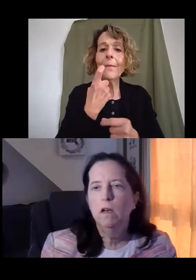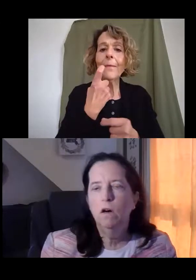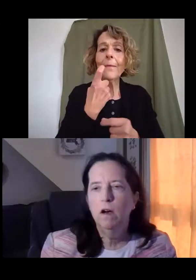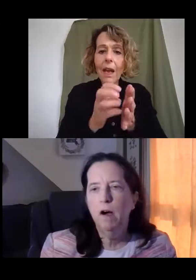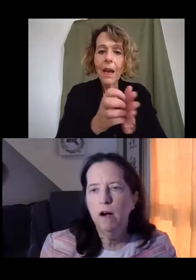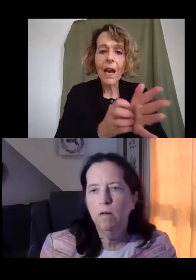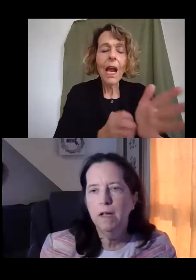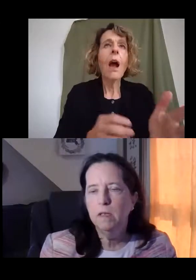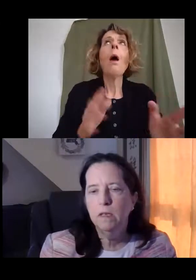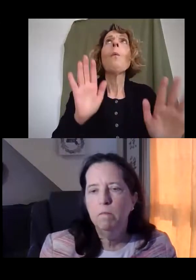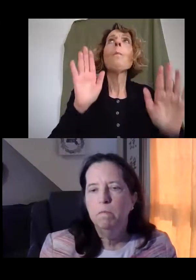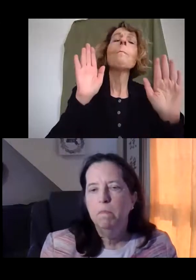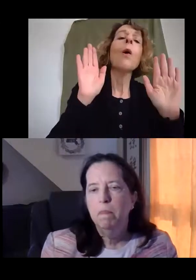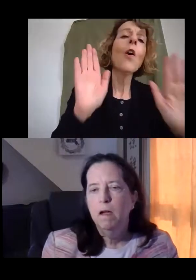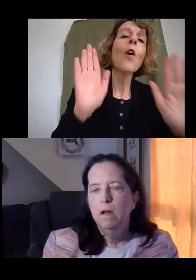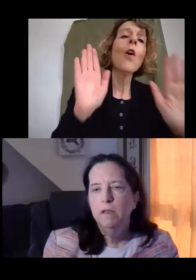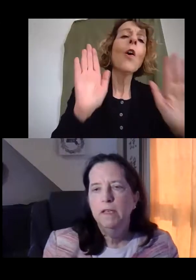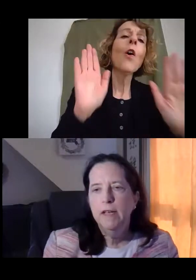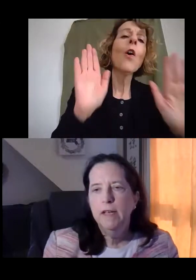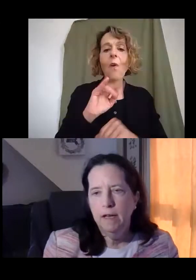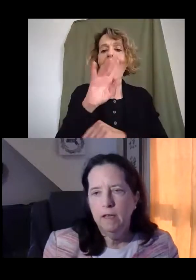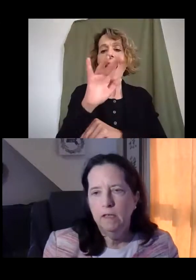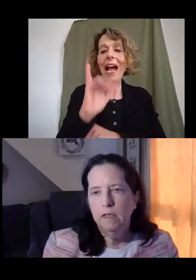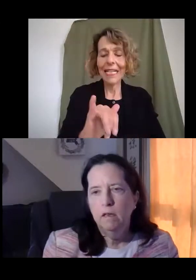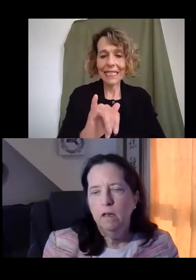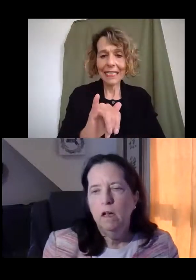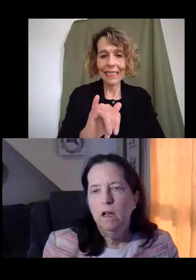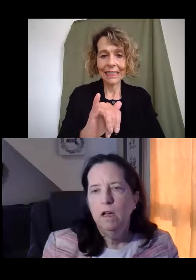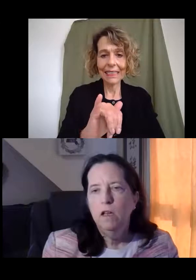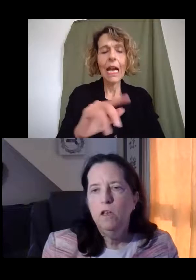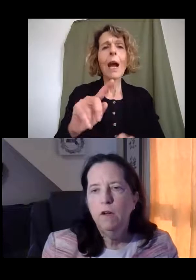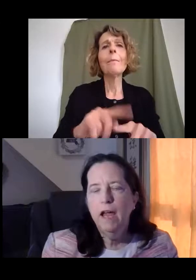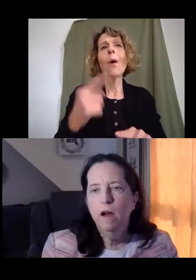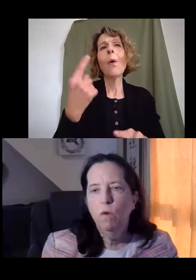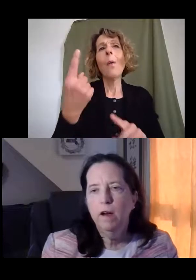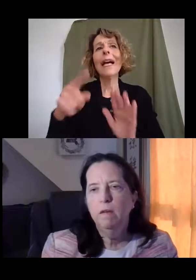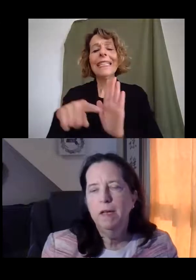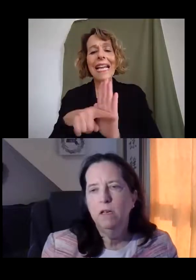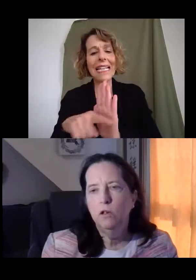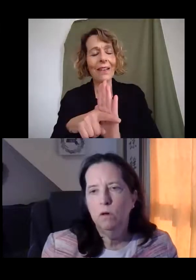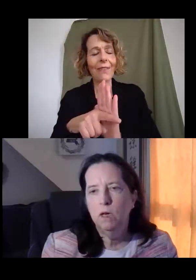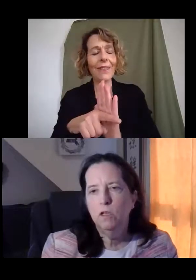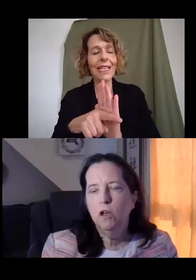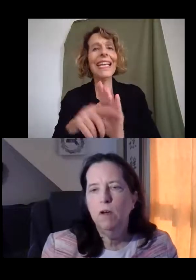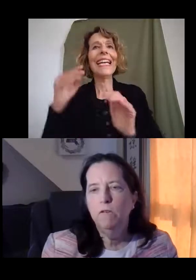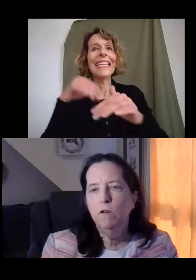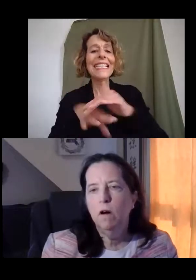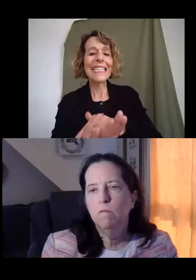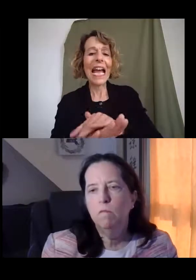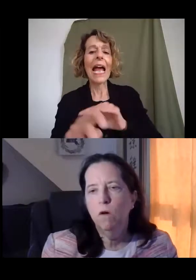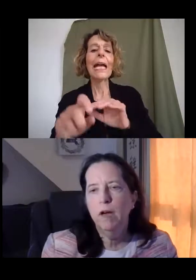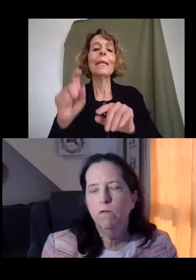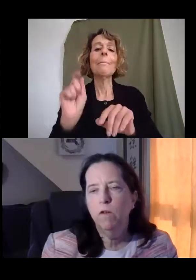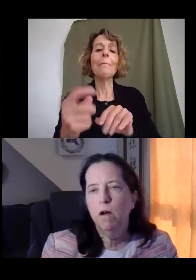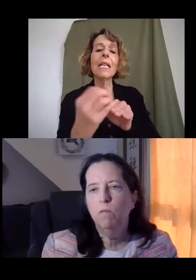sidewalks or environments. The downside is you can't wear them indoors. So if you